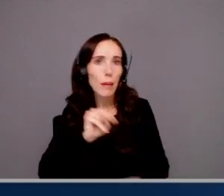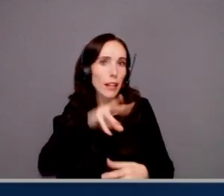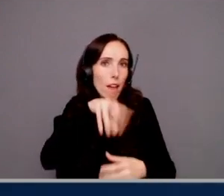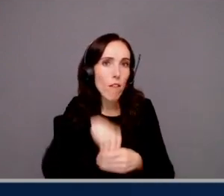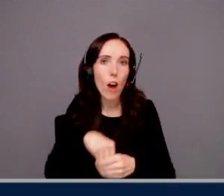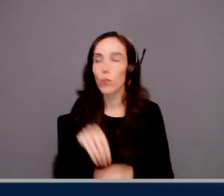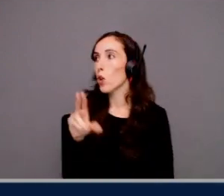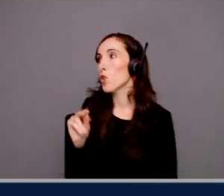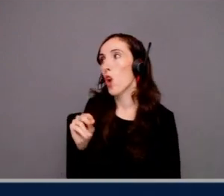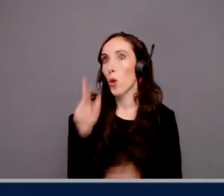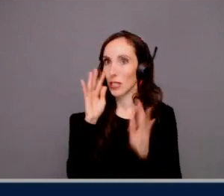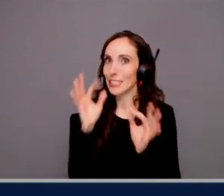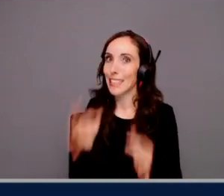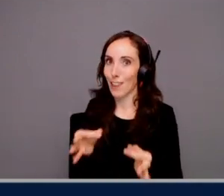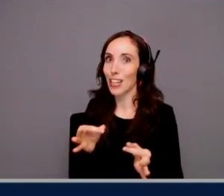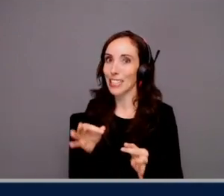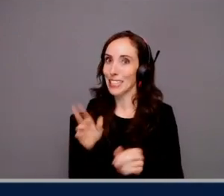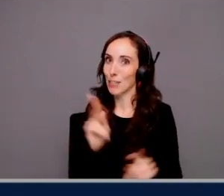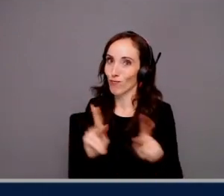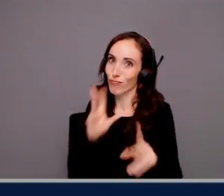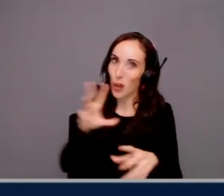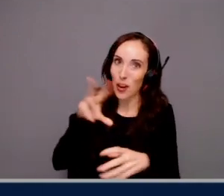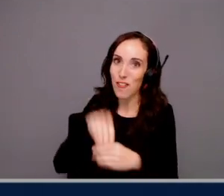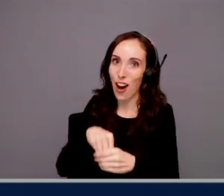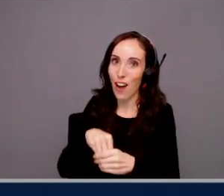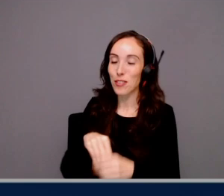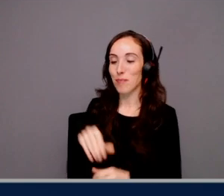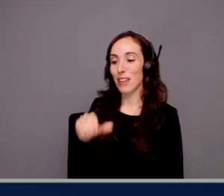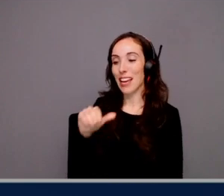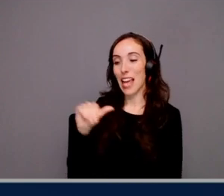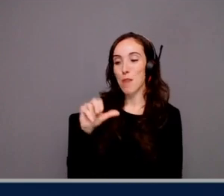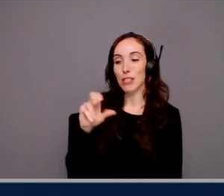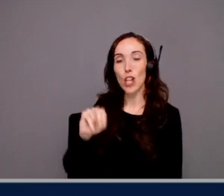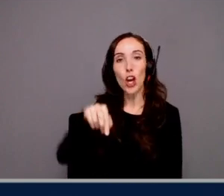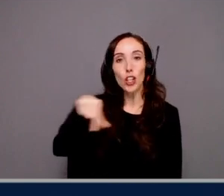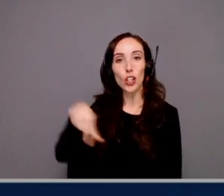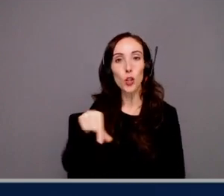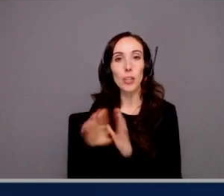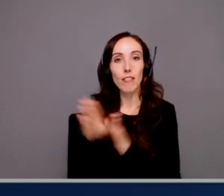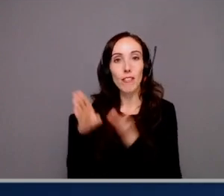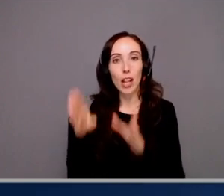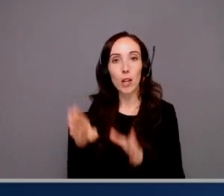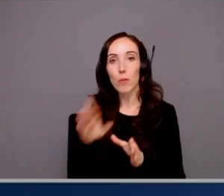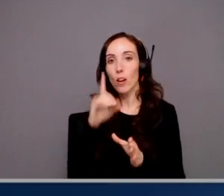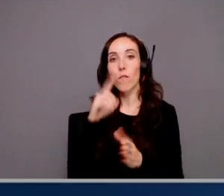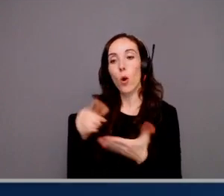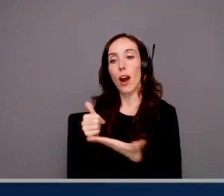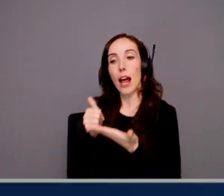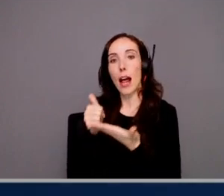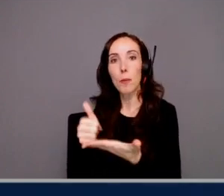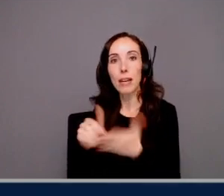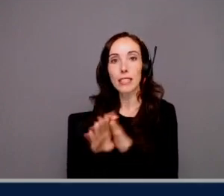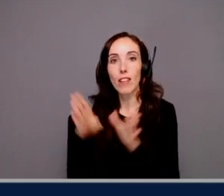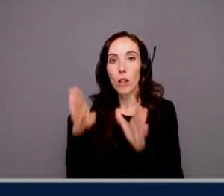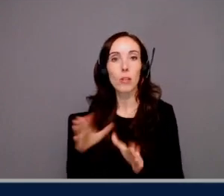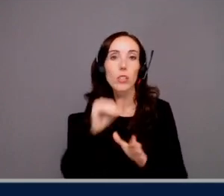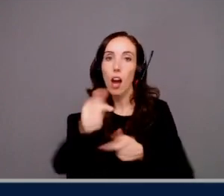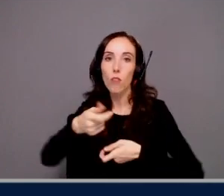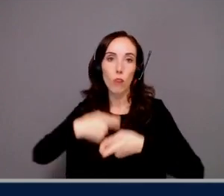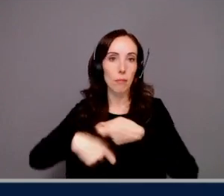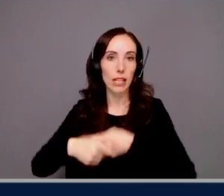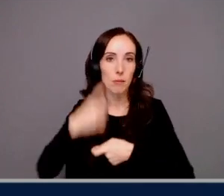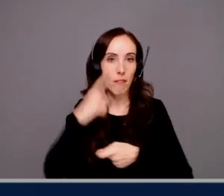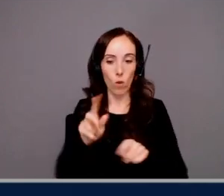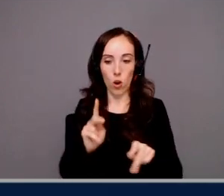in the loop. So, so Amazon Q Developer is to aid developers. It's not a replacement for human developers, right? So at the end of the